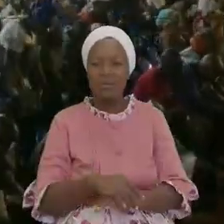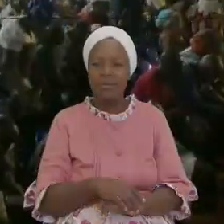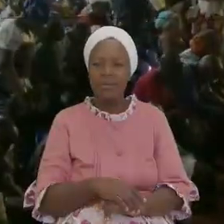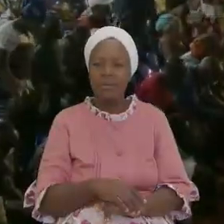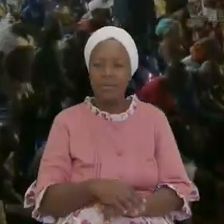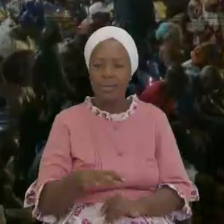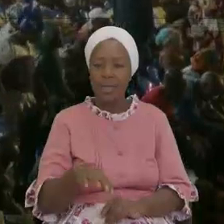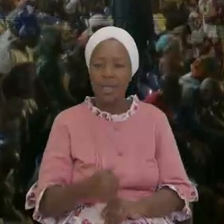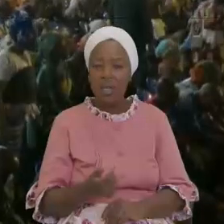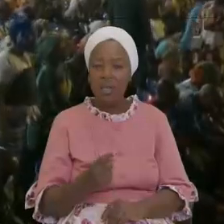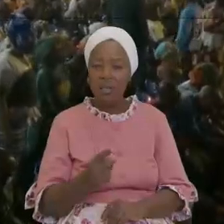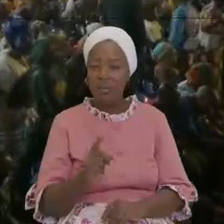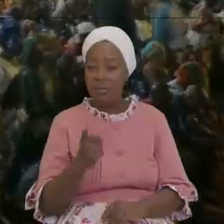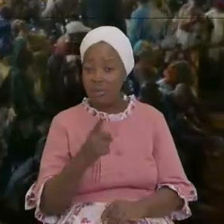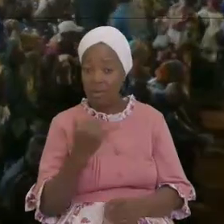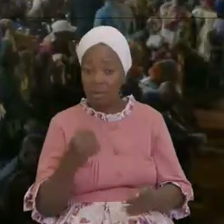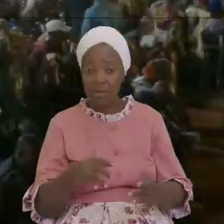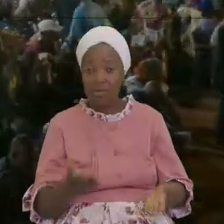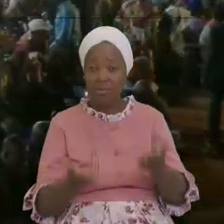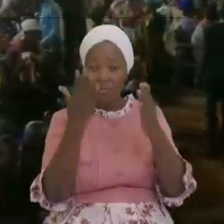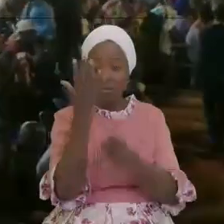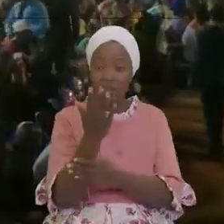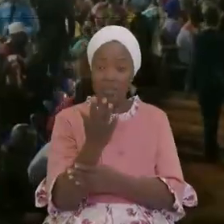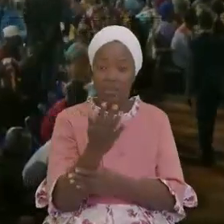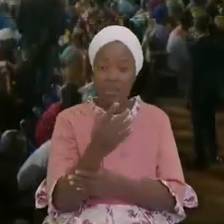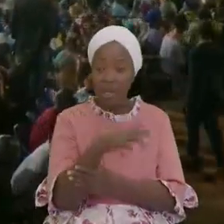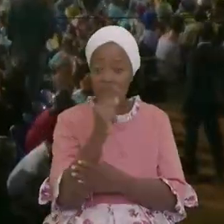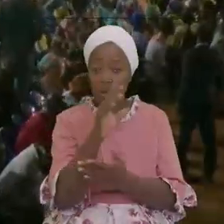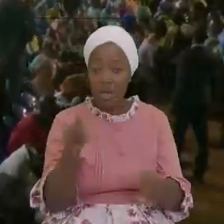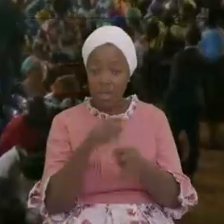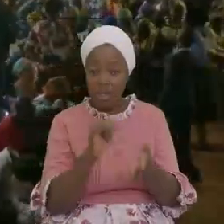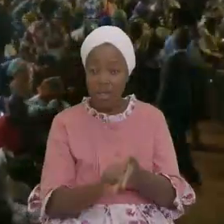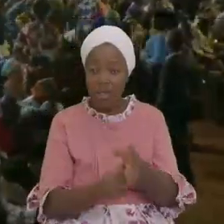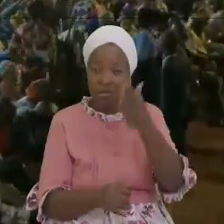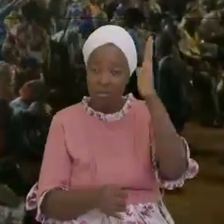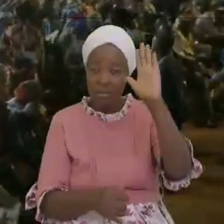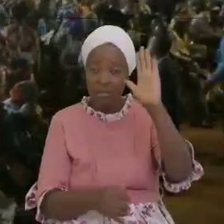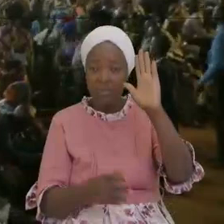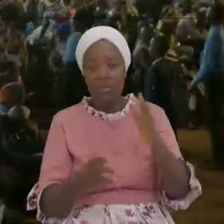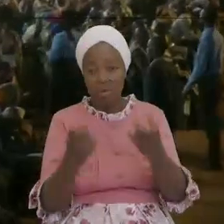Anywhere, raise up that hand and come into that life right now.